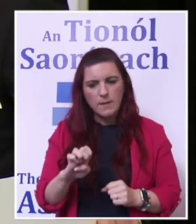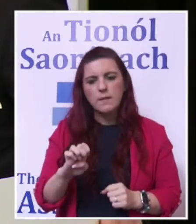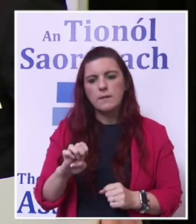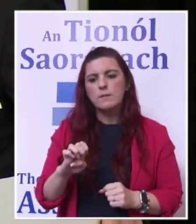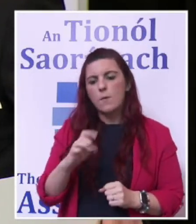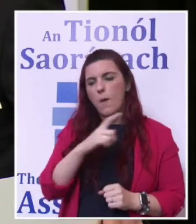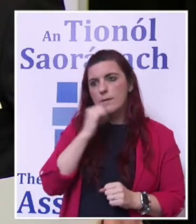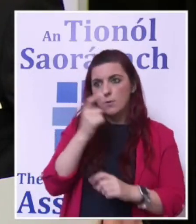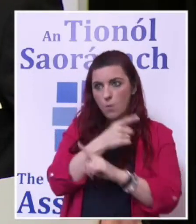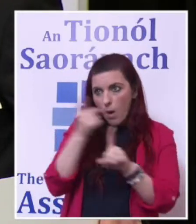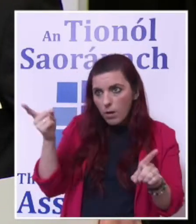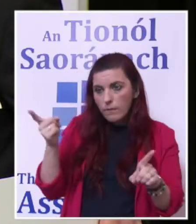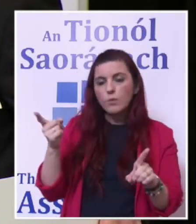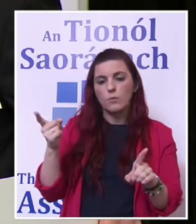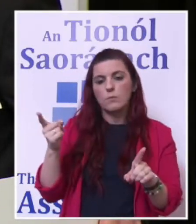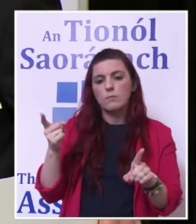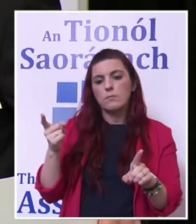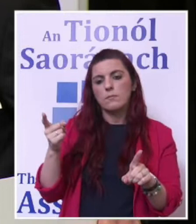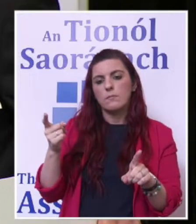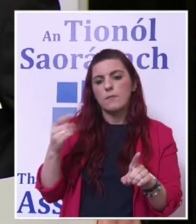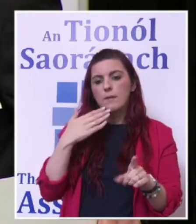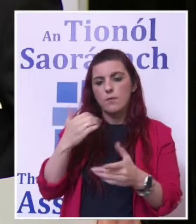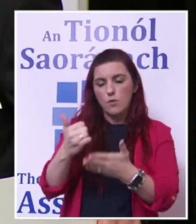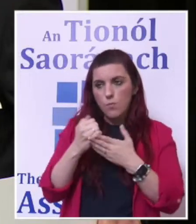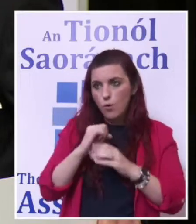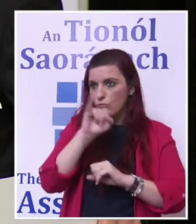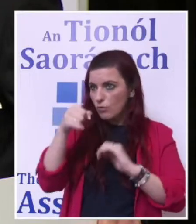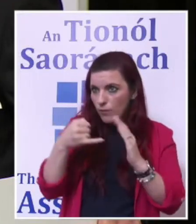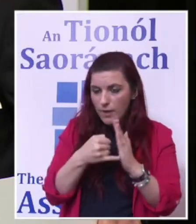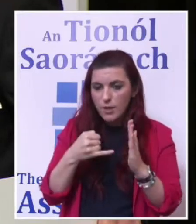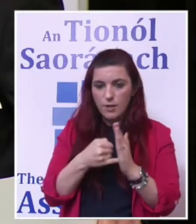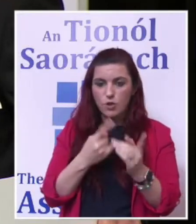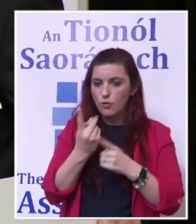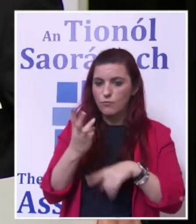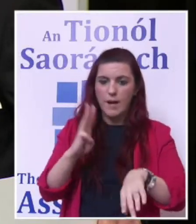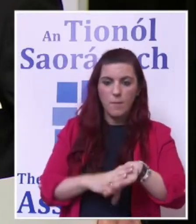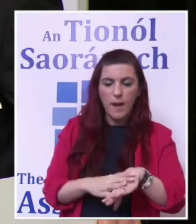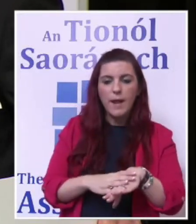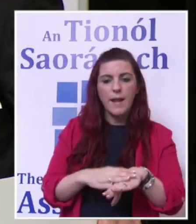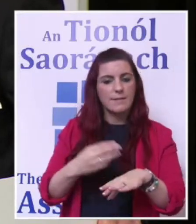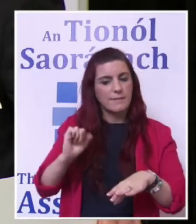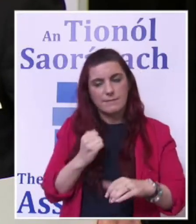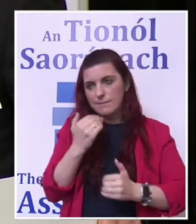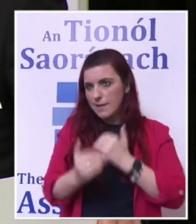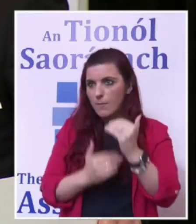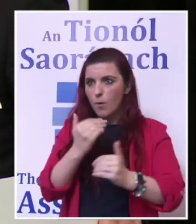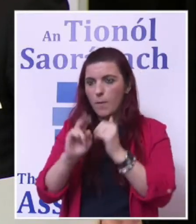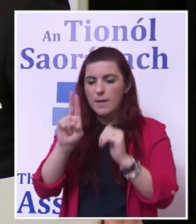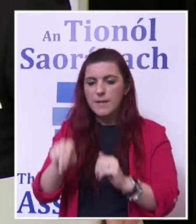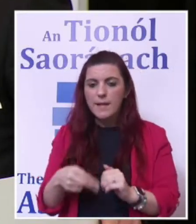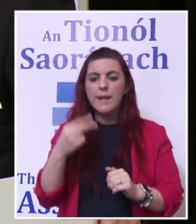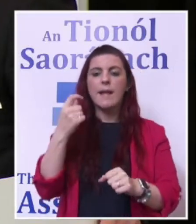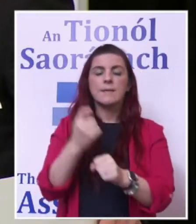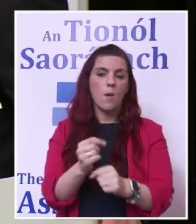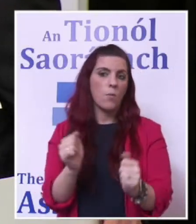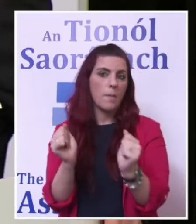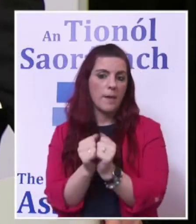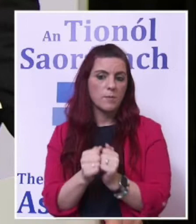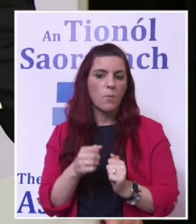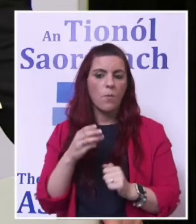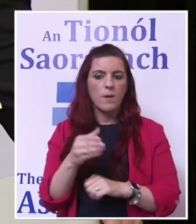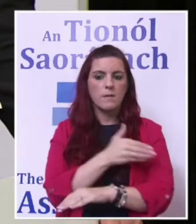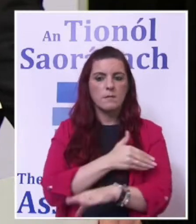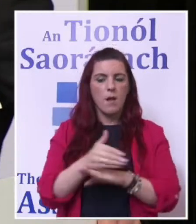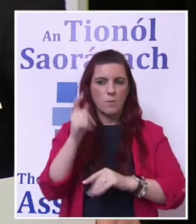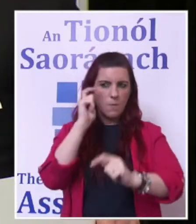say to each and every one of you, congratulations. You're doing really, really well, and keep it up, because next session, when we meet, we need to begin